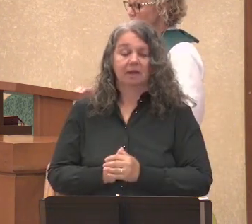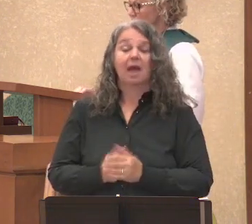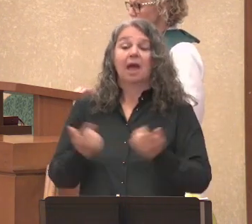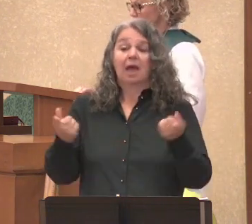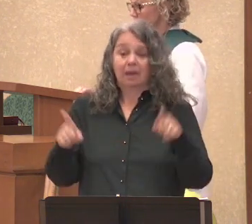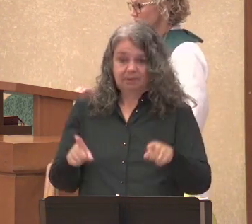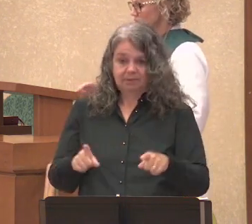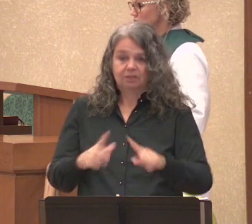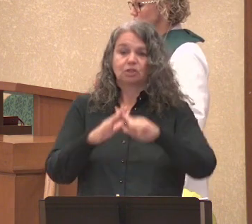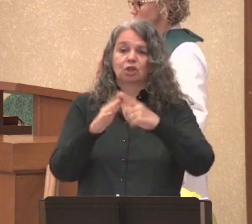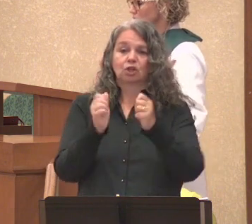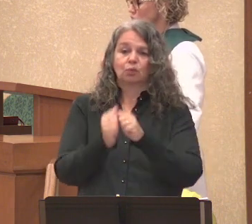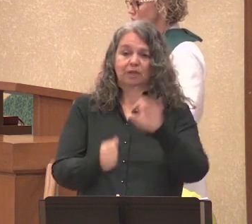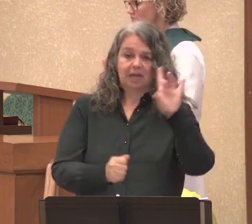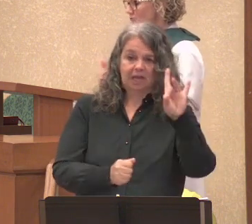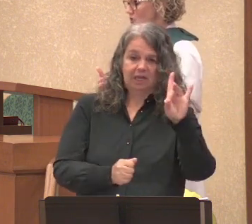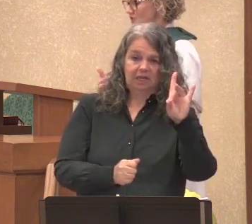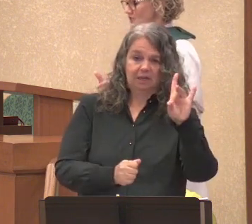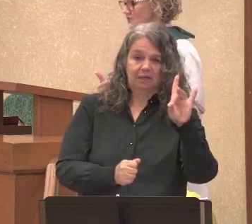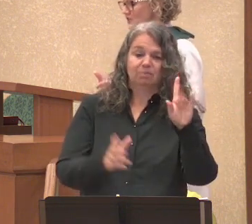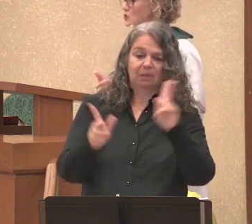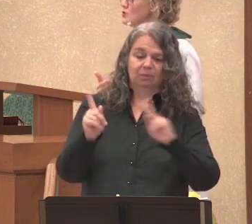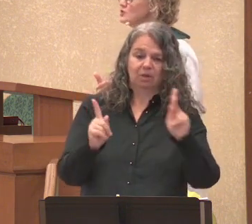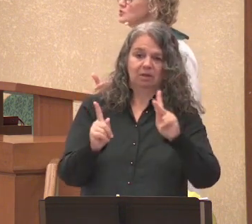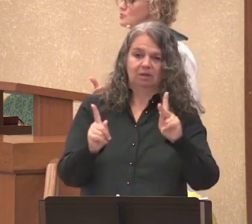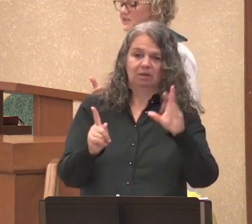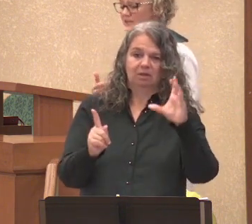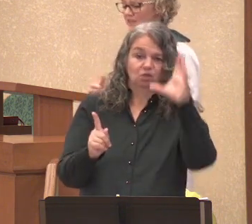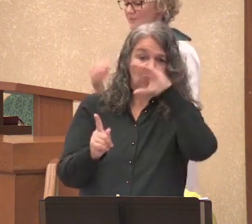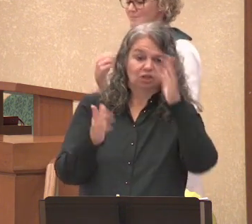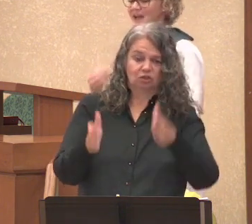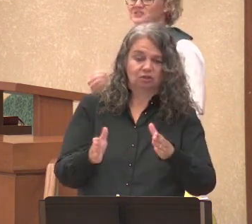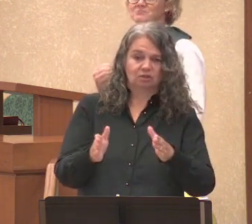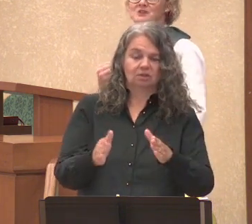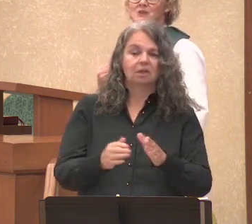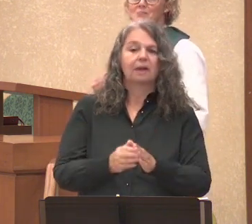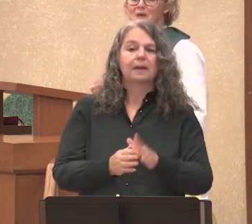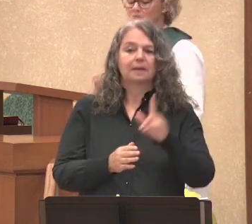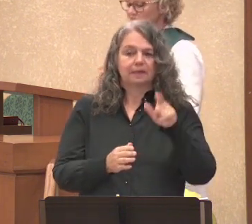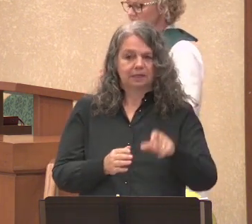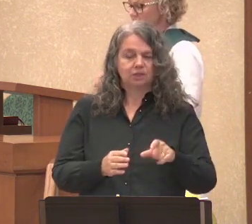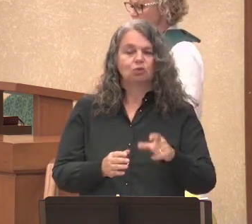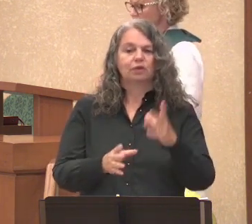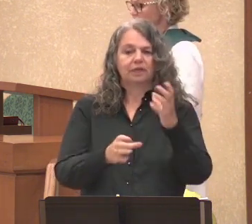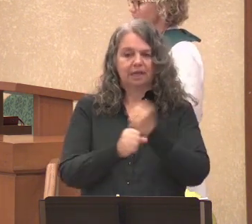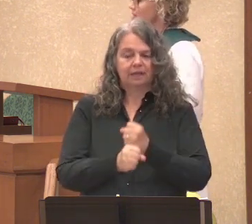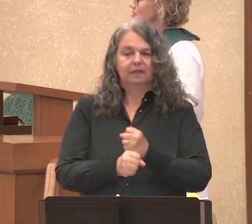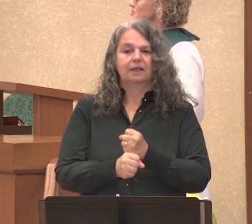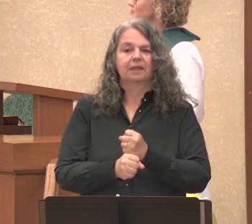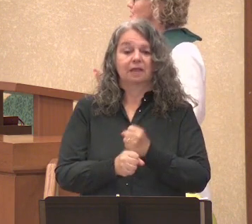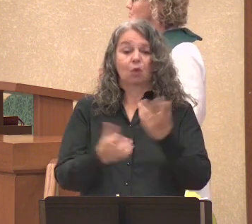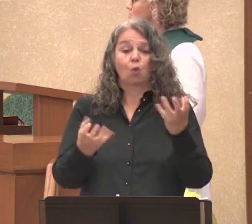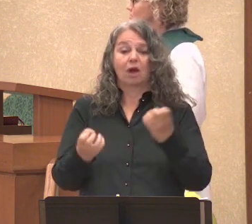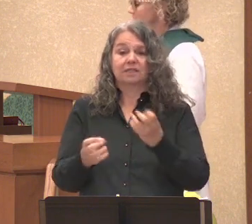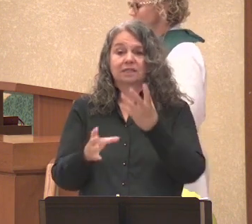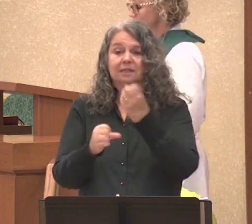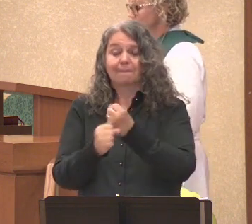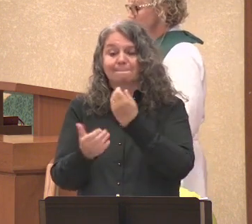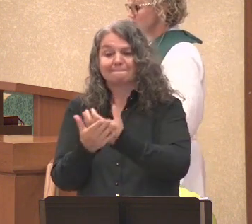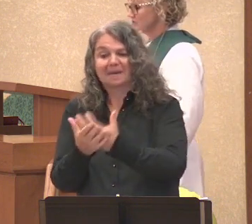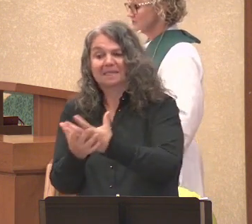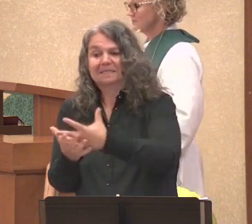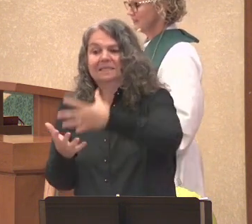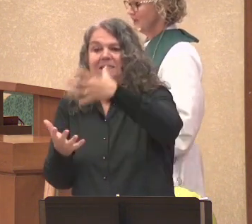8 strangers who must join forces in order to win the maximum amount of cash that's available in